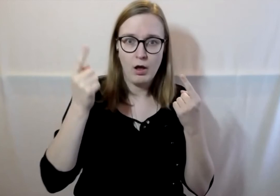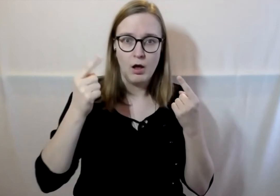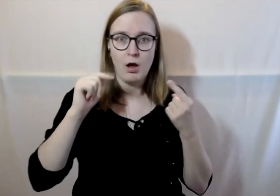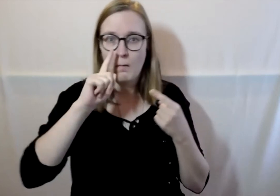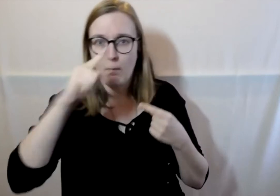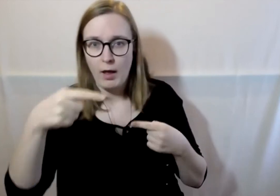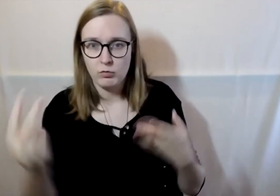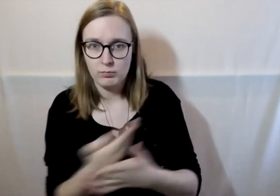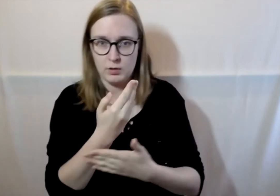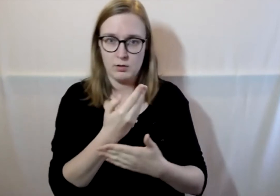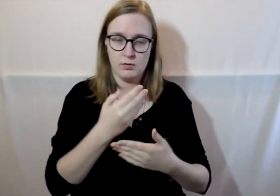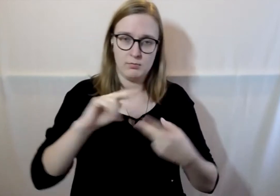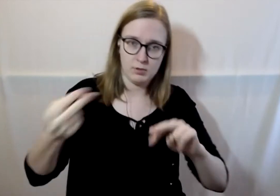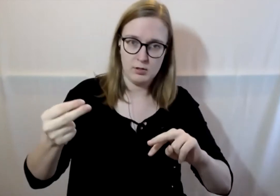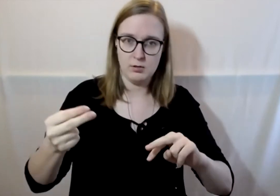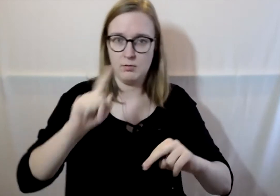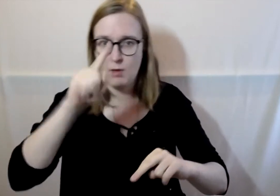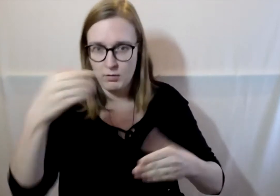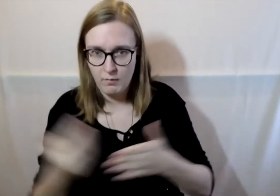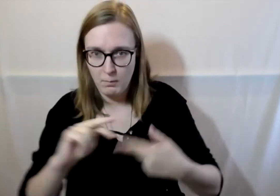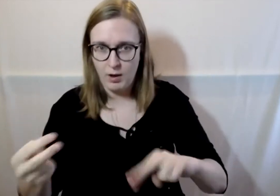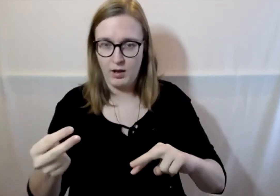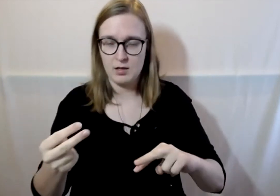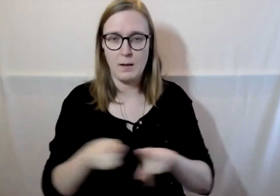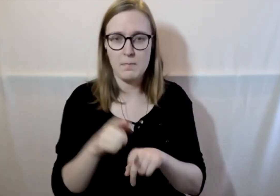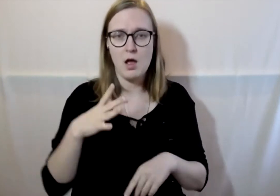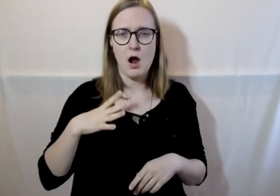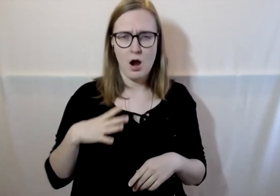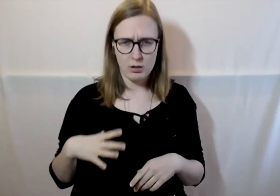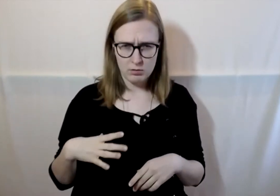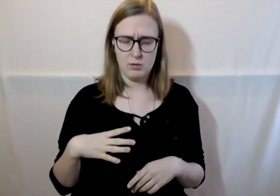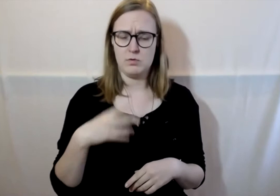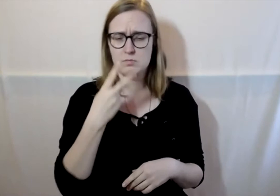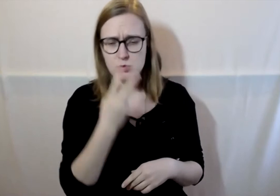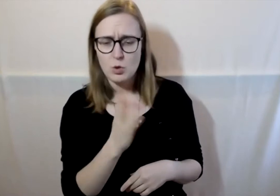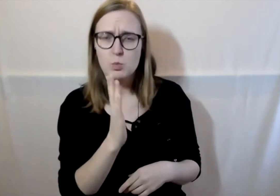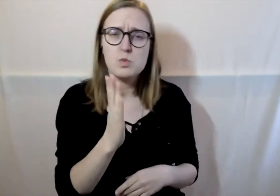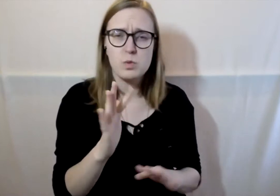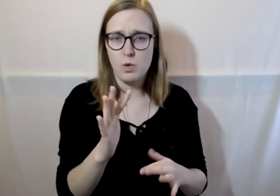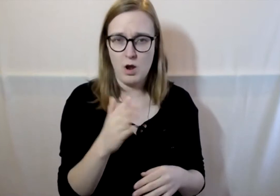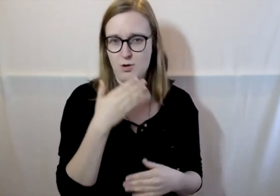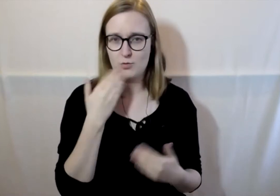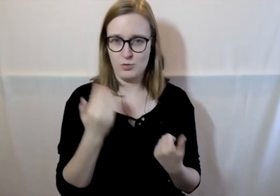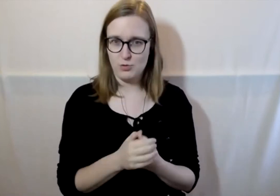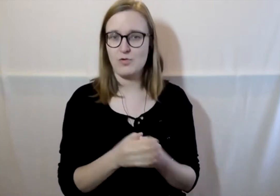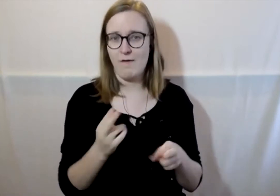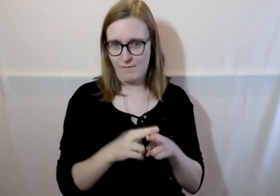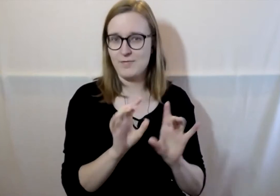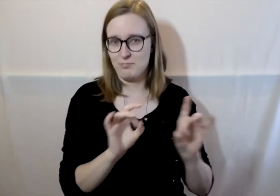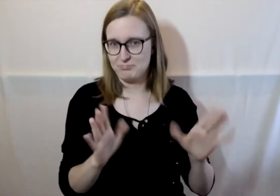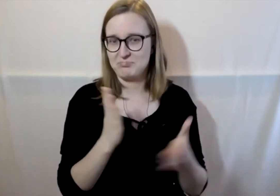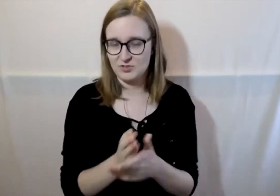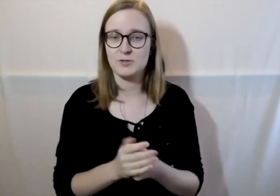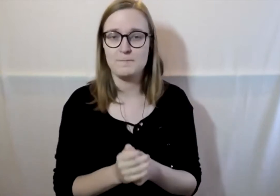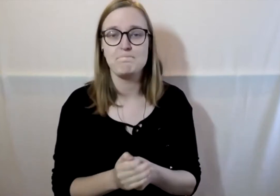we found out that challenges. The second question about diversity